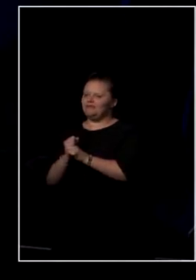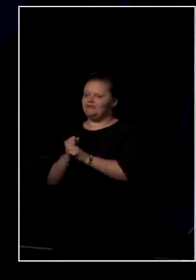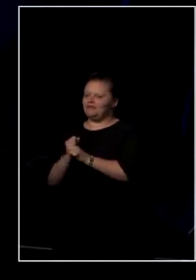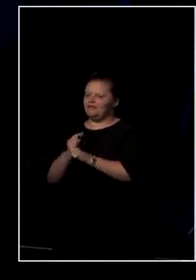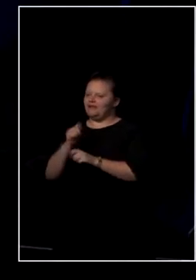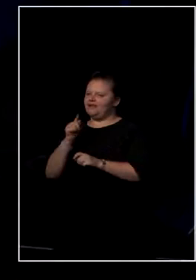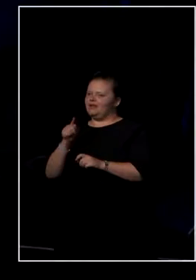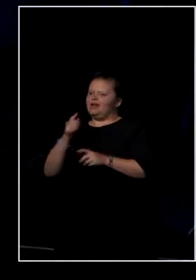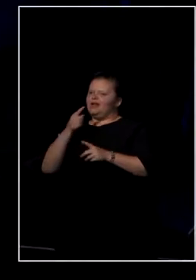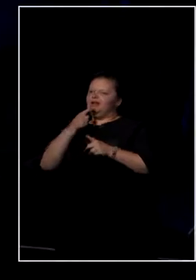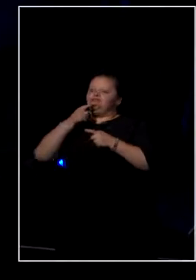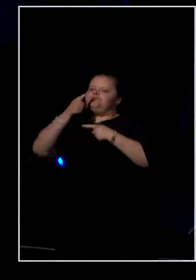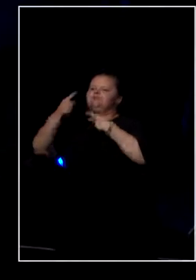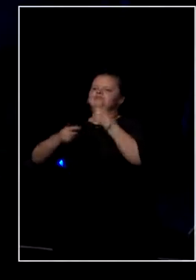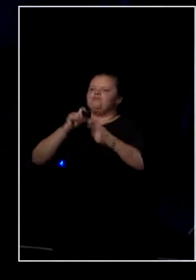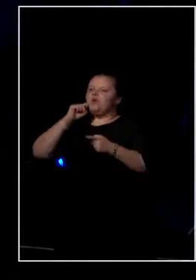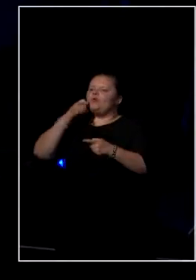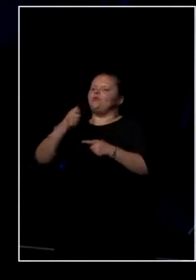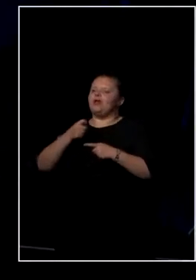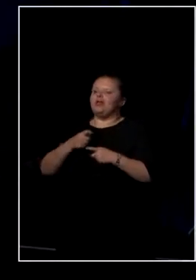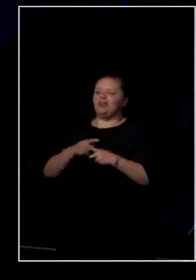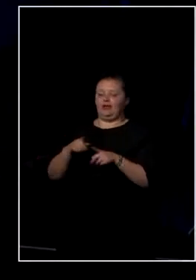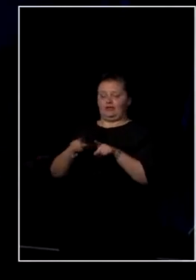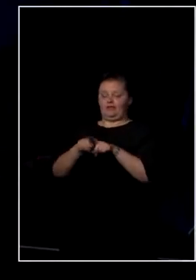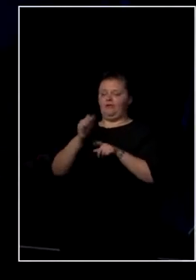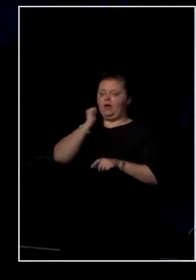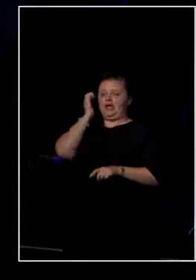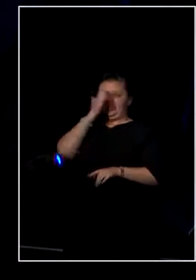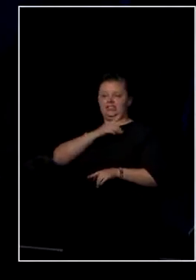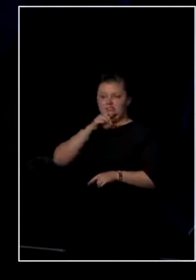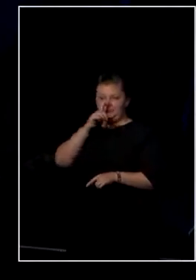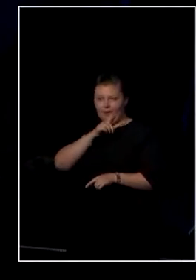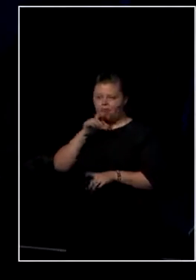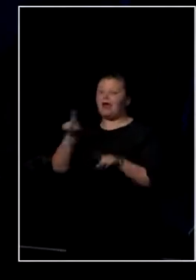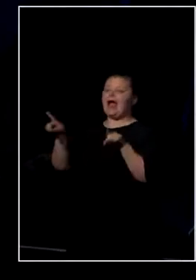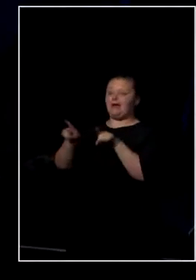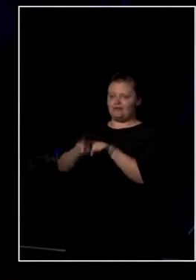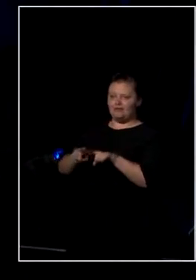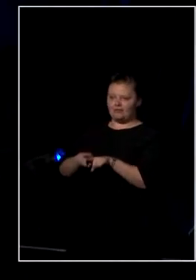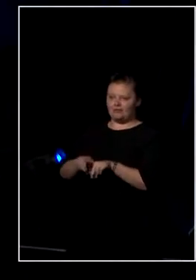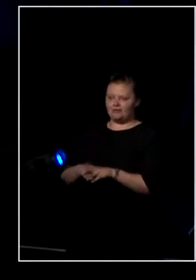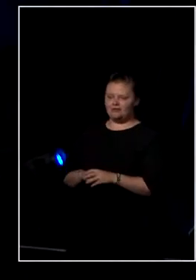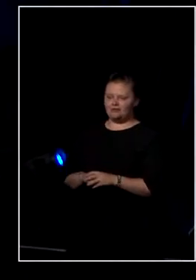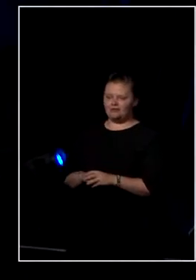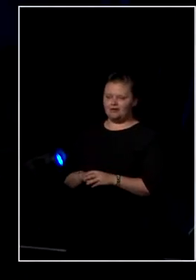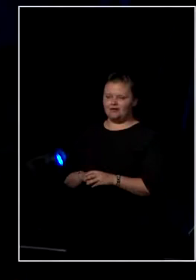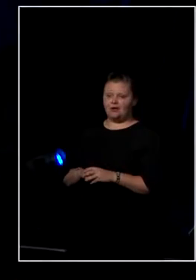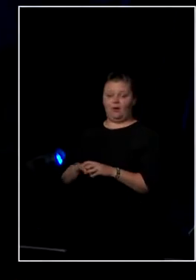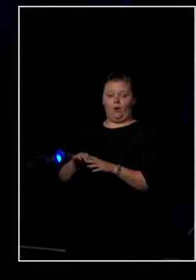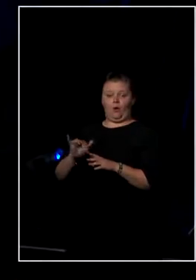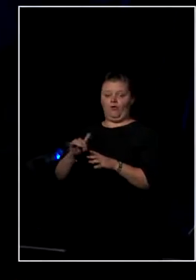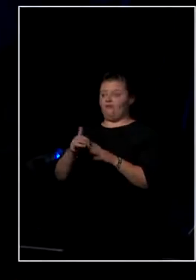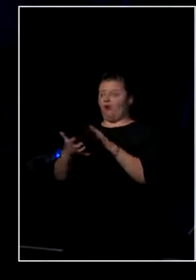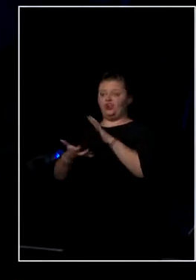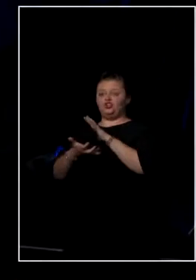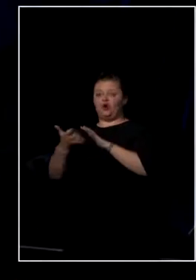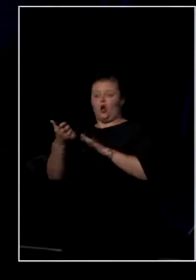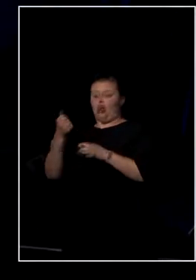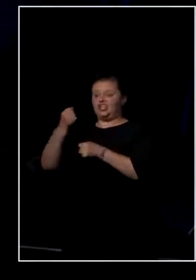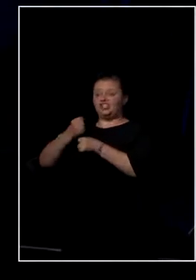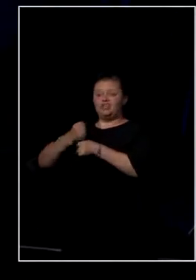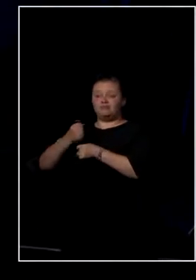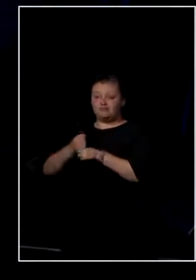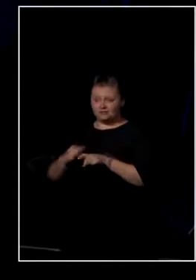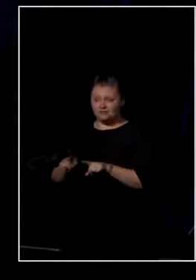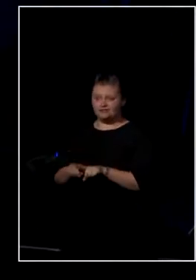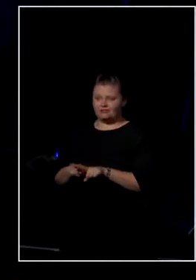will get across, and even for these Indigenous people too as well, and even for the stolen generation as